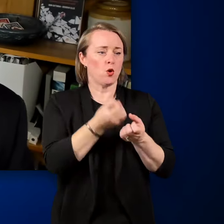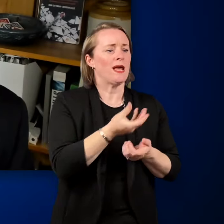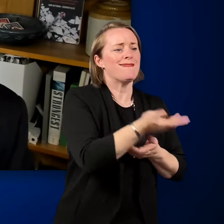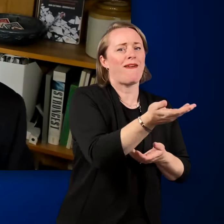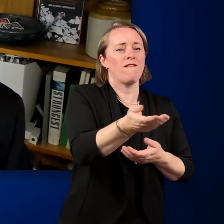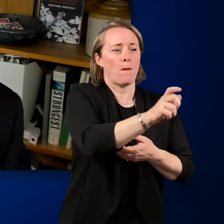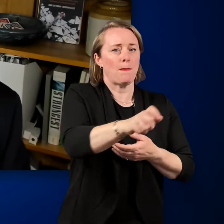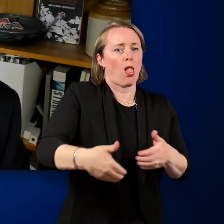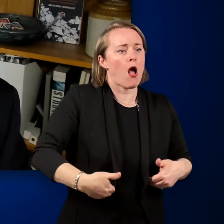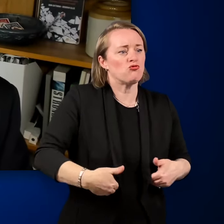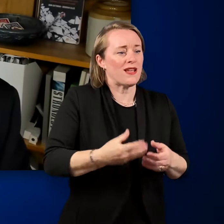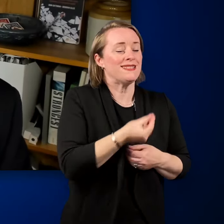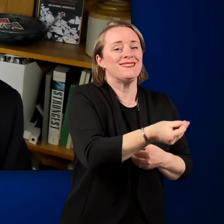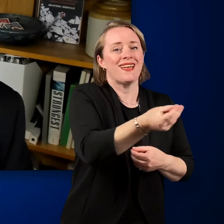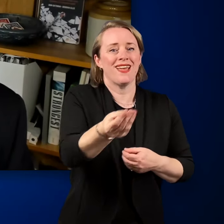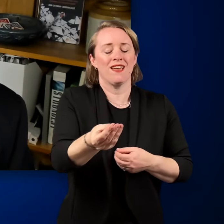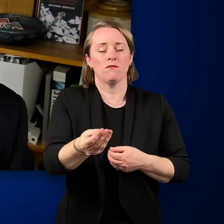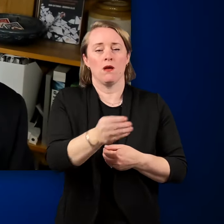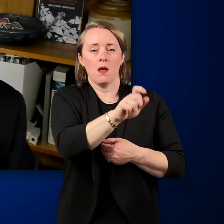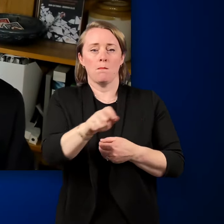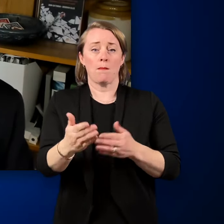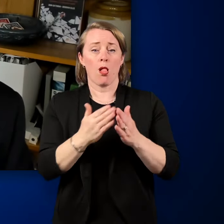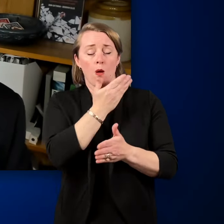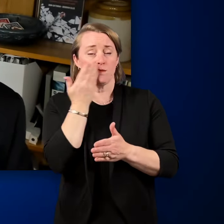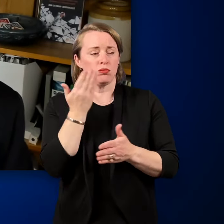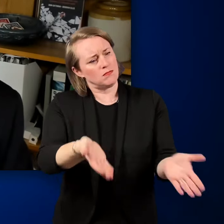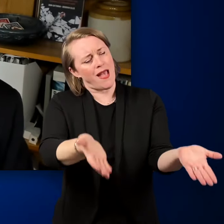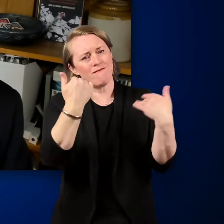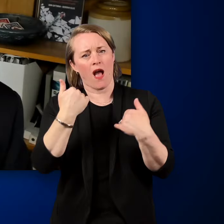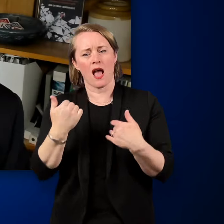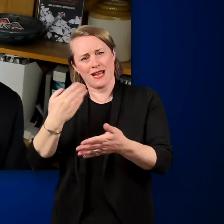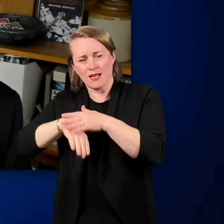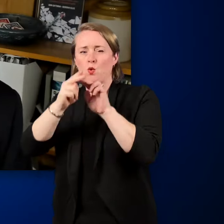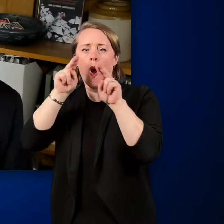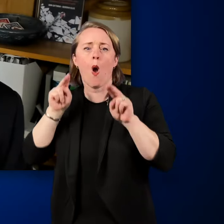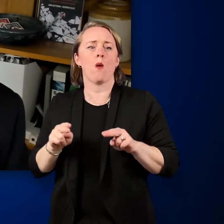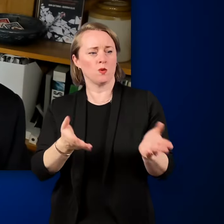inviting the homeless poor into your homes, putting clothes on the